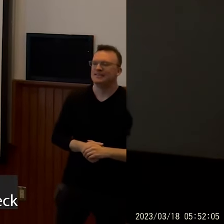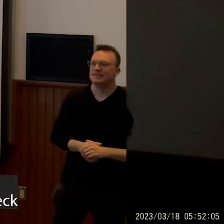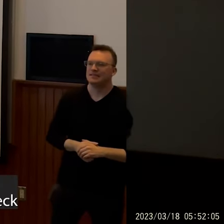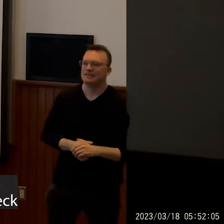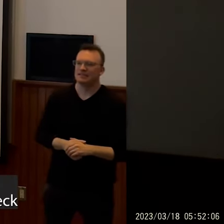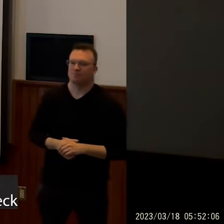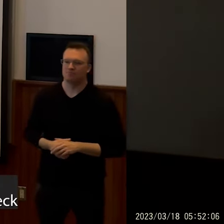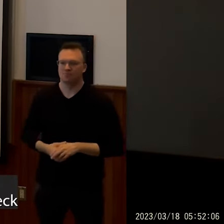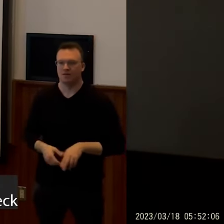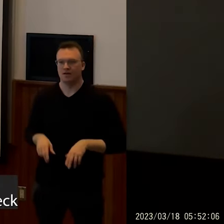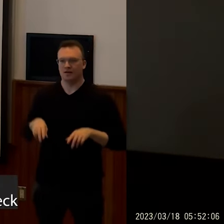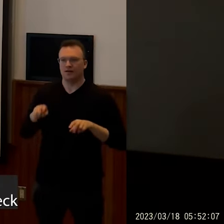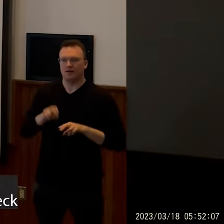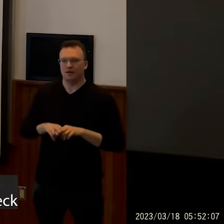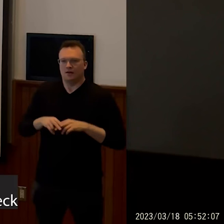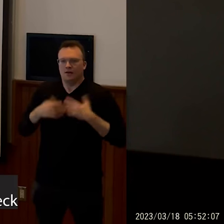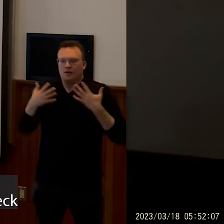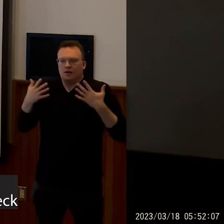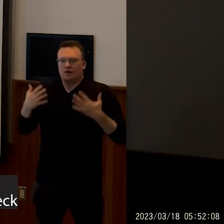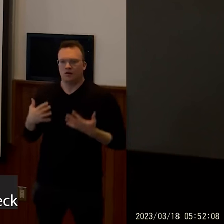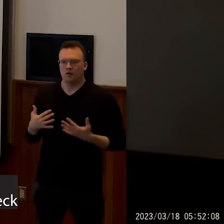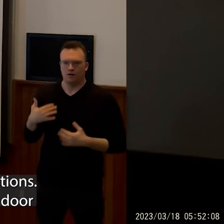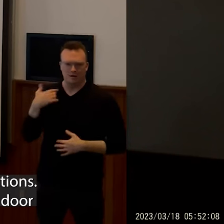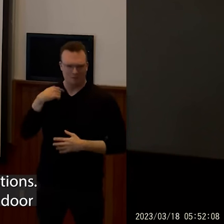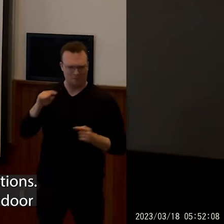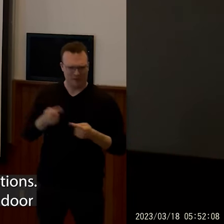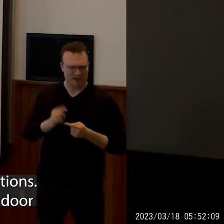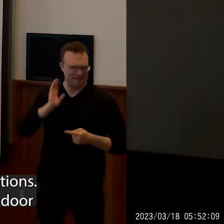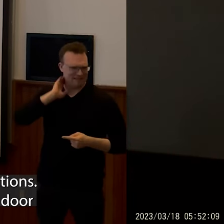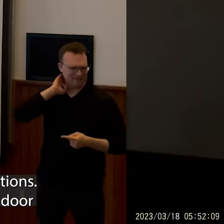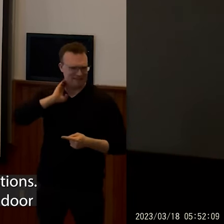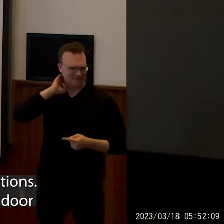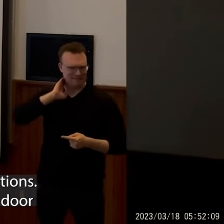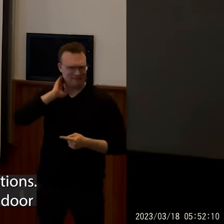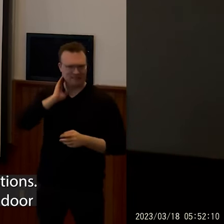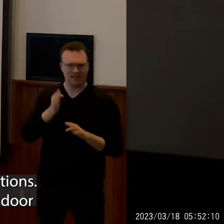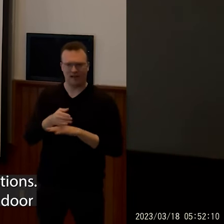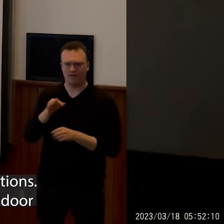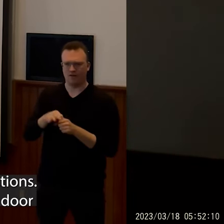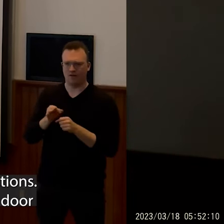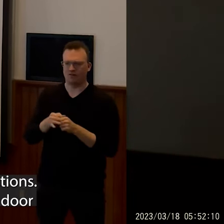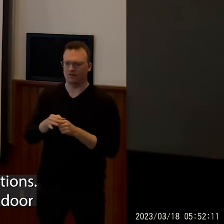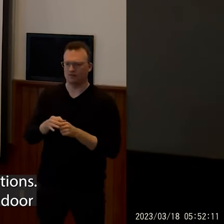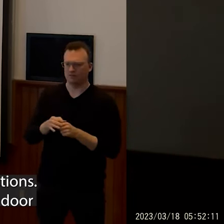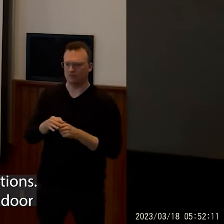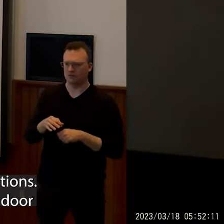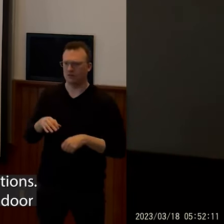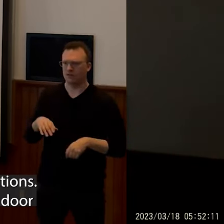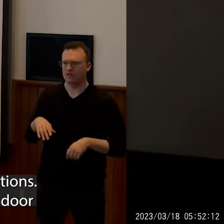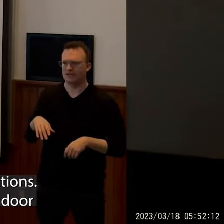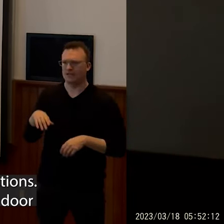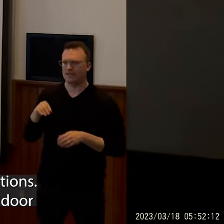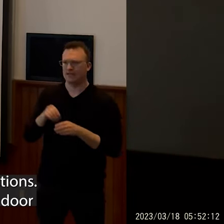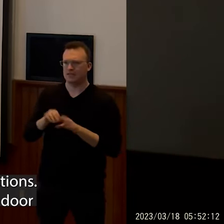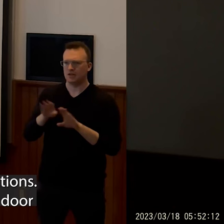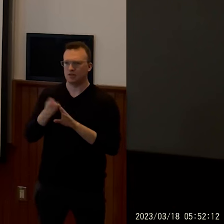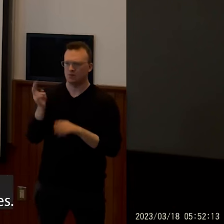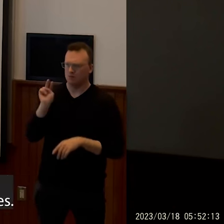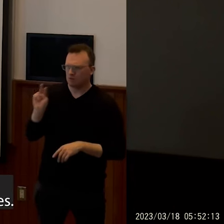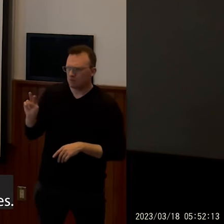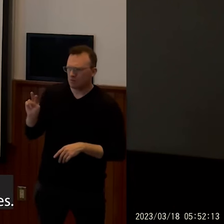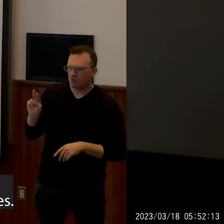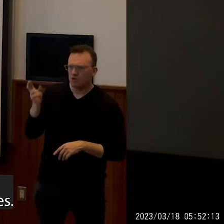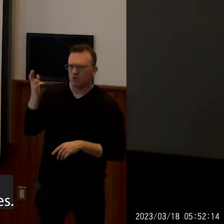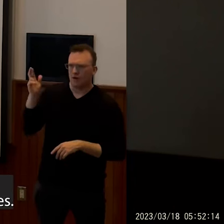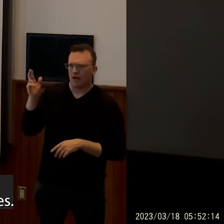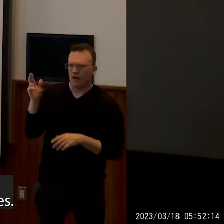Sitting up and sighing, she felt the familiar pain in her neck that had also returned after the election. She looked at that inside of the stall door, gray and